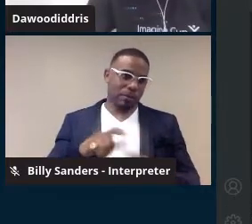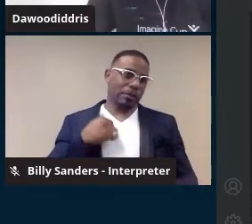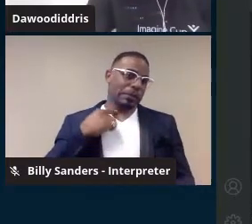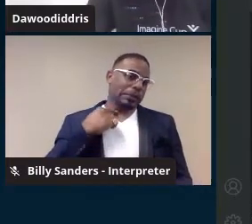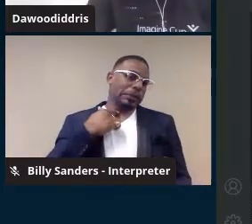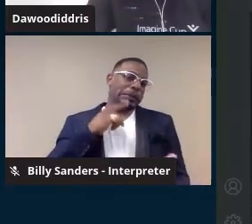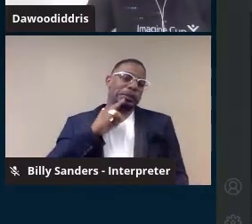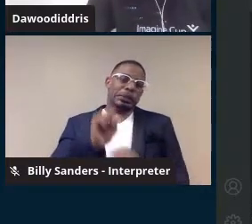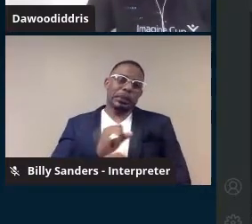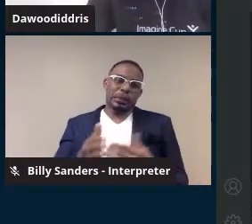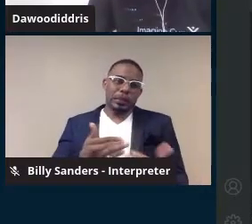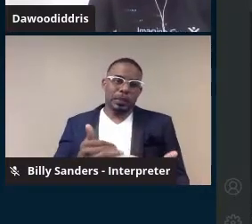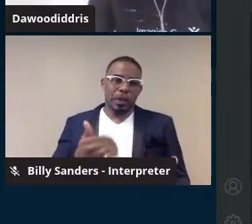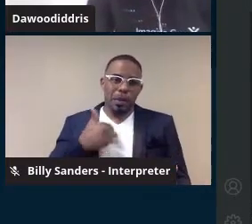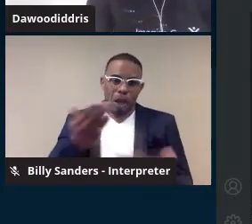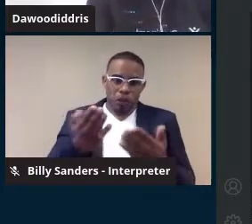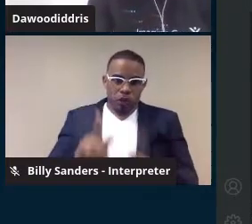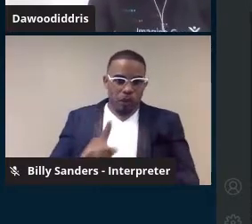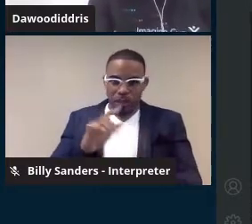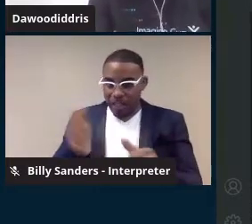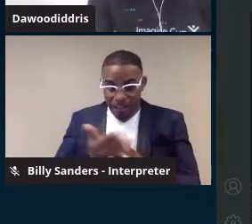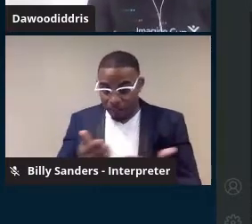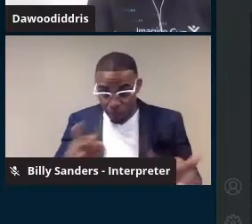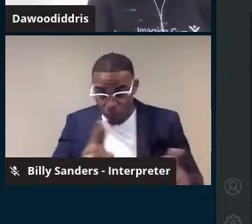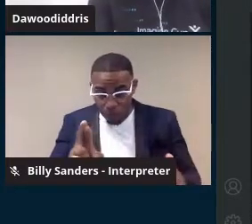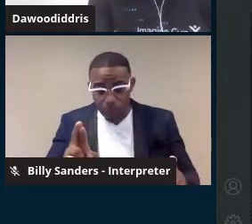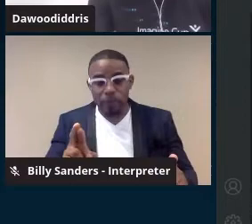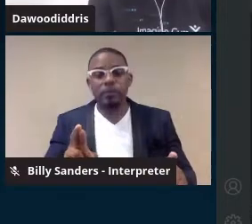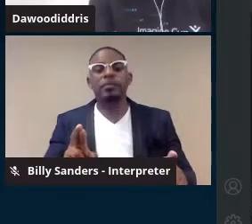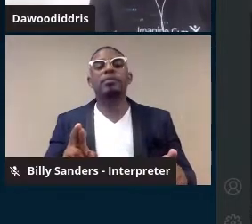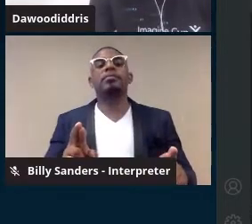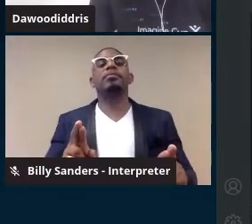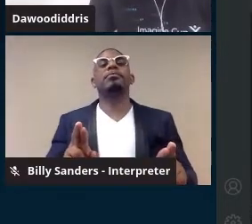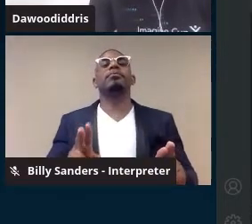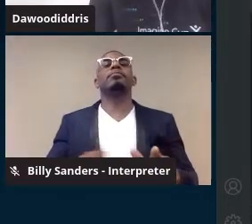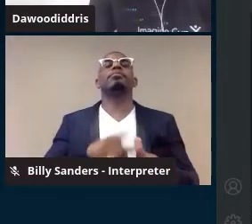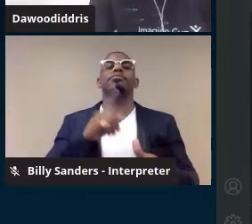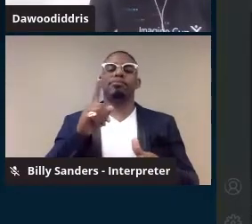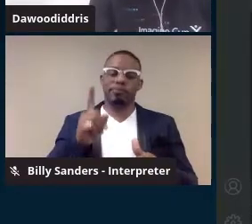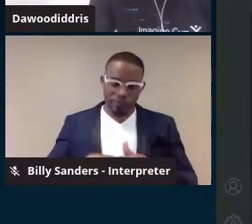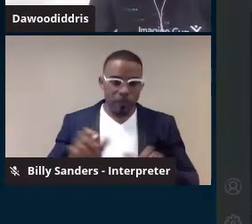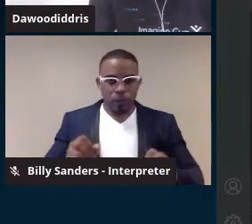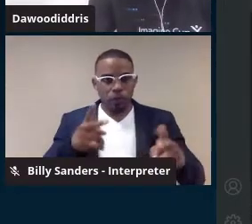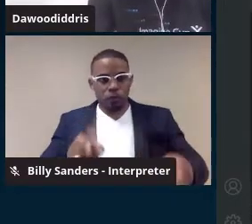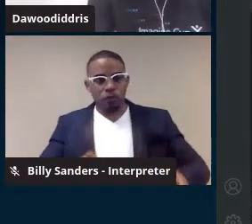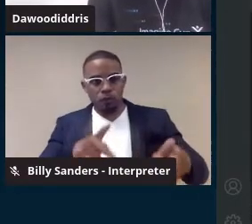server until everything is ready. So I'll then console.log.